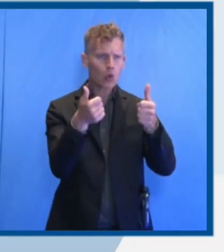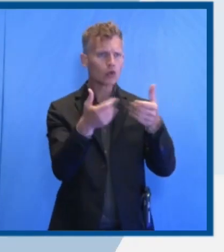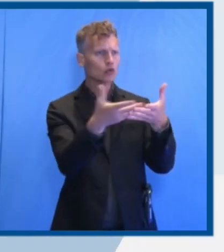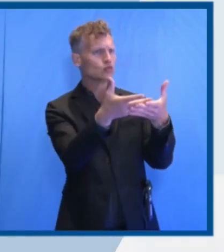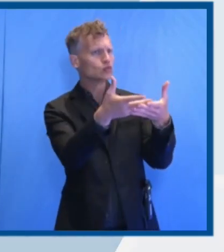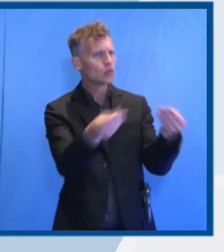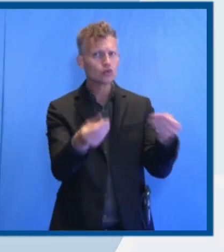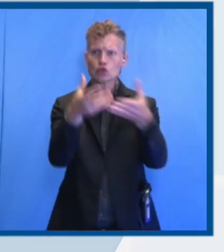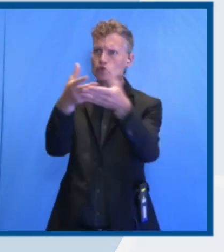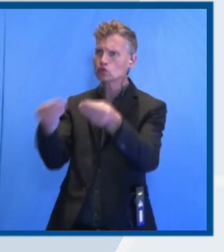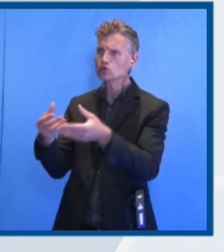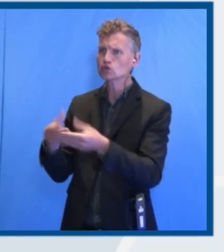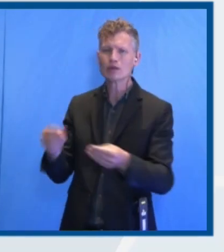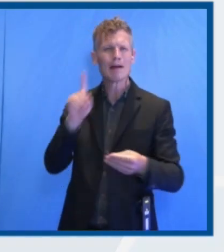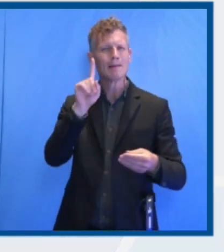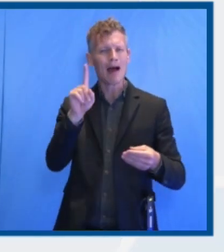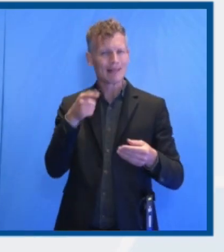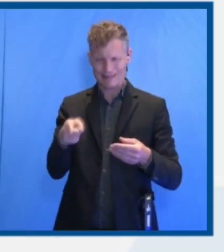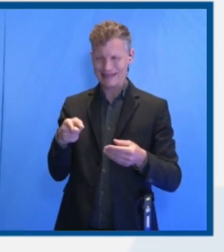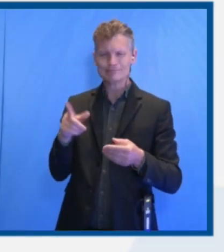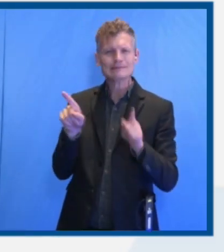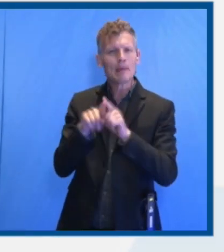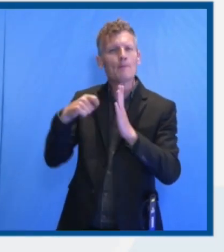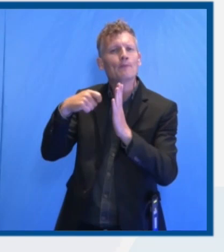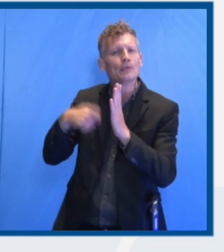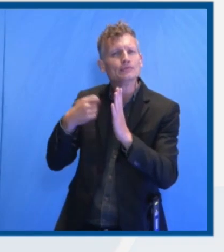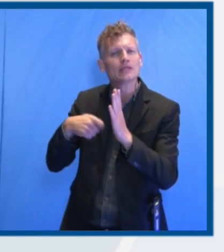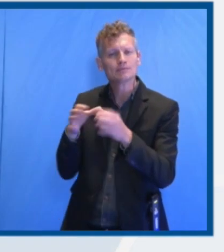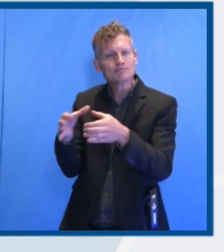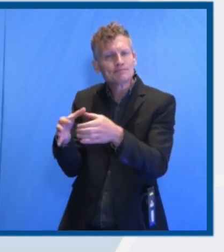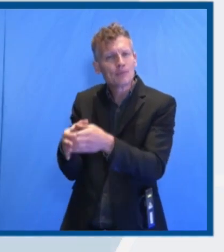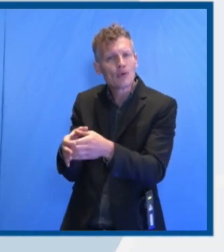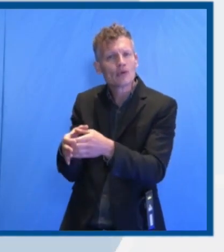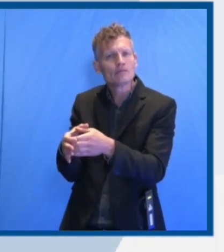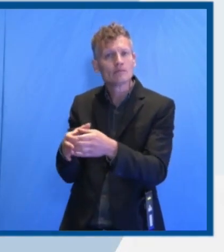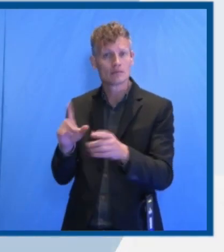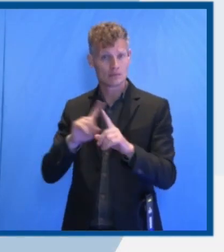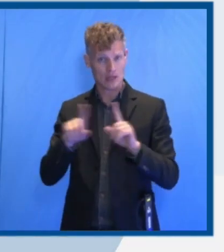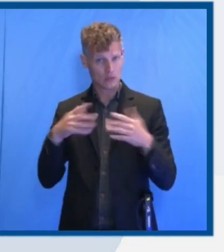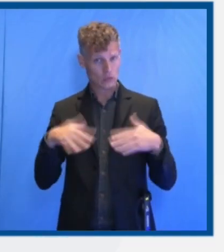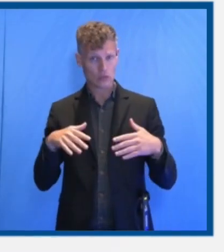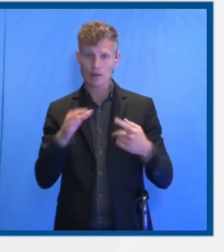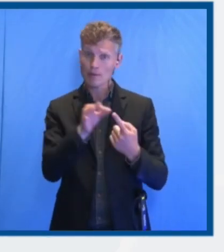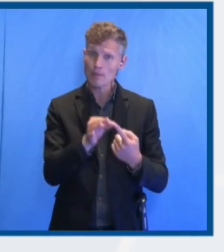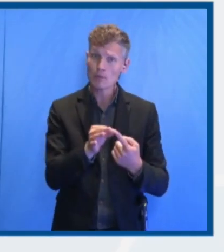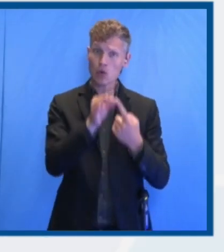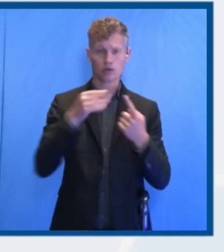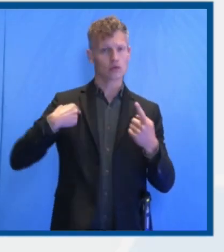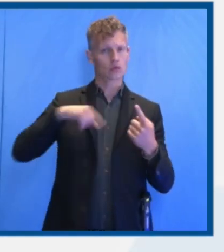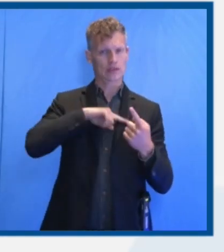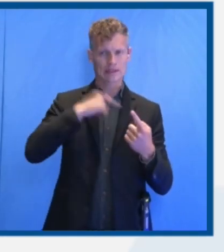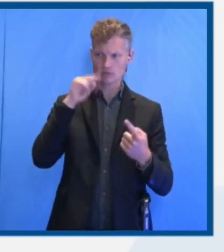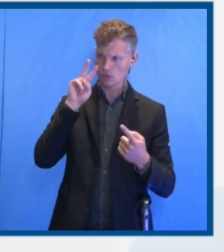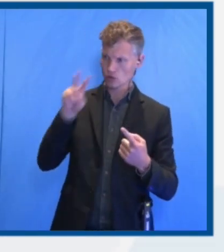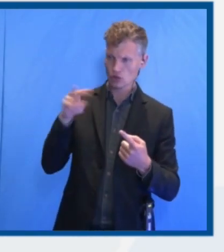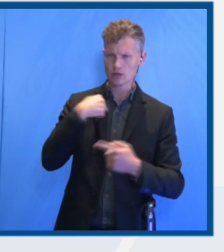remain small-scale or at project level. And therefore, it is really important to reflect on